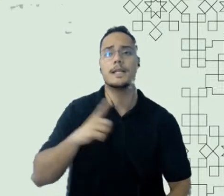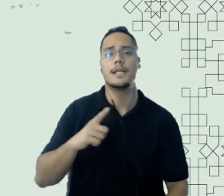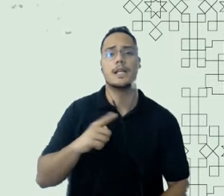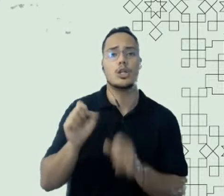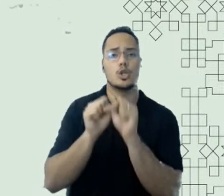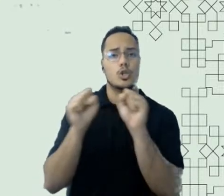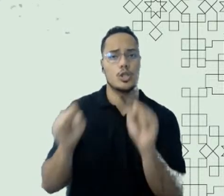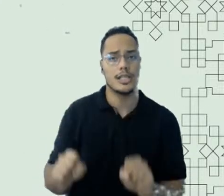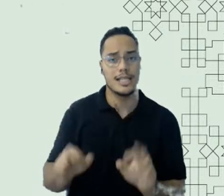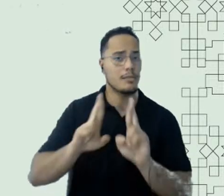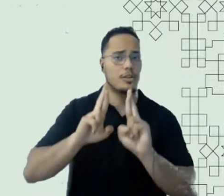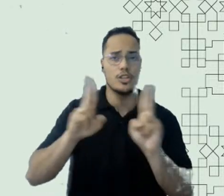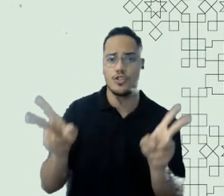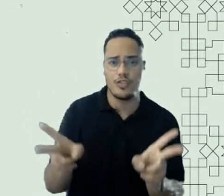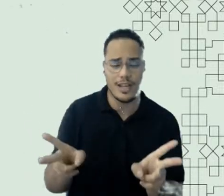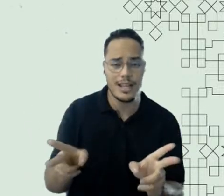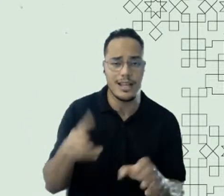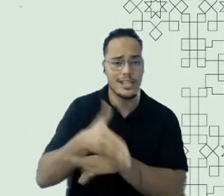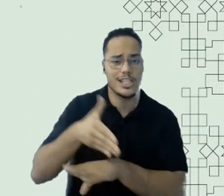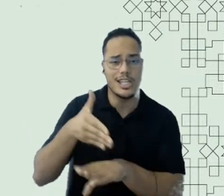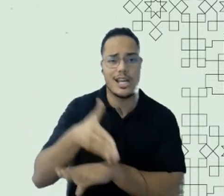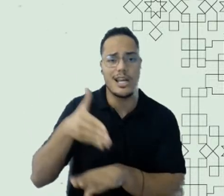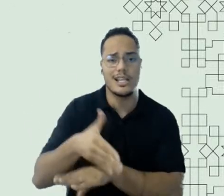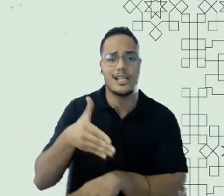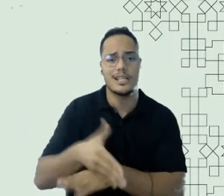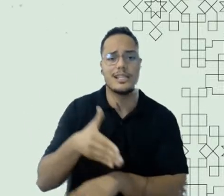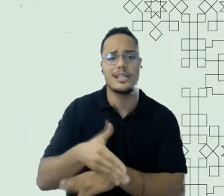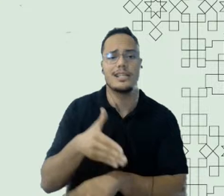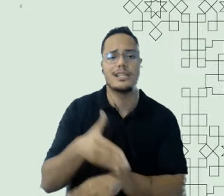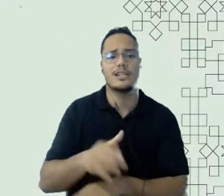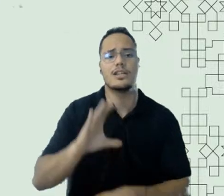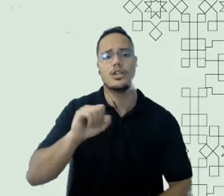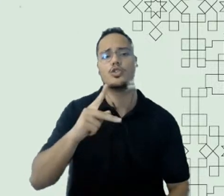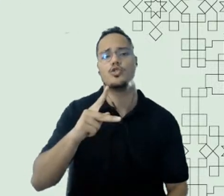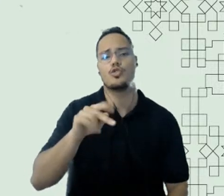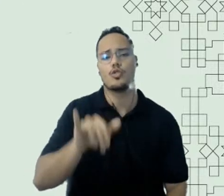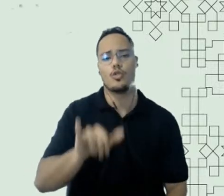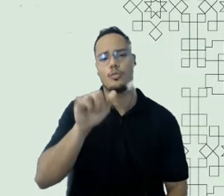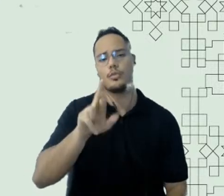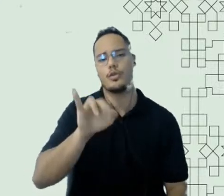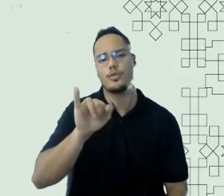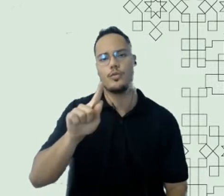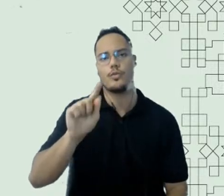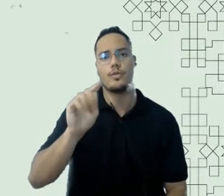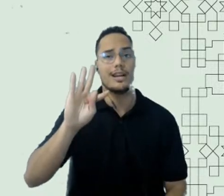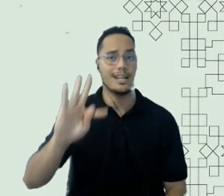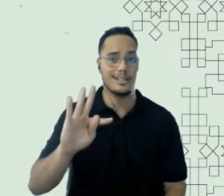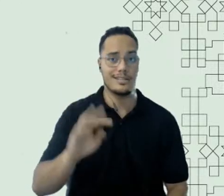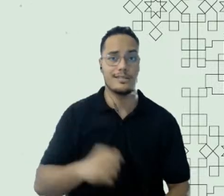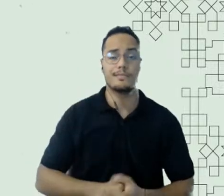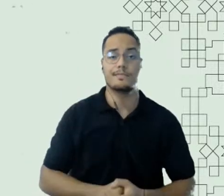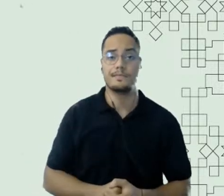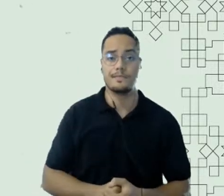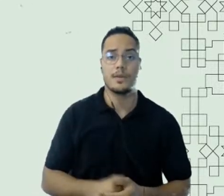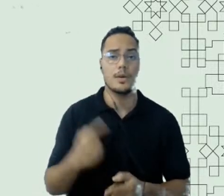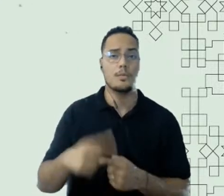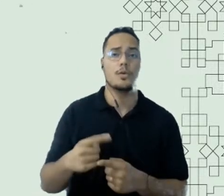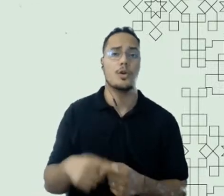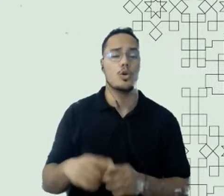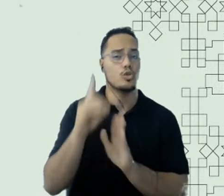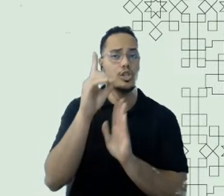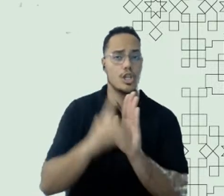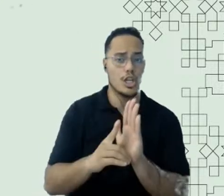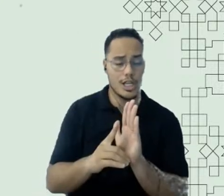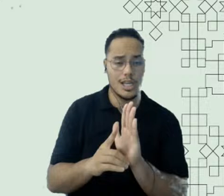so the copyright was still territorial. So it means that for those new digital service coming, you need to get copyright clearance